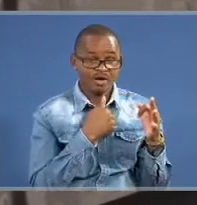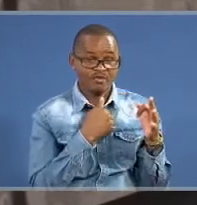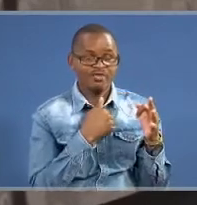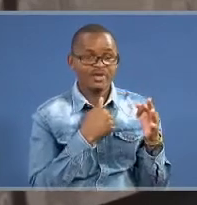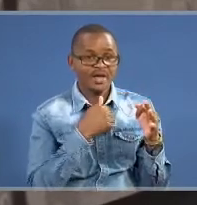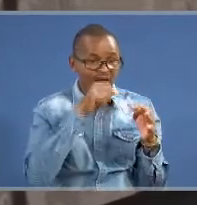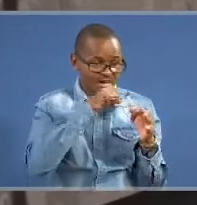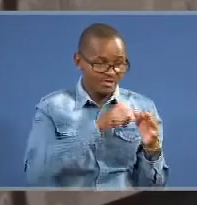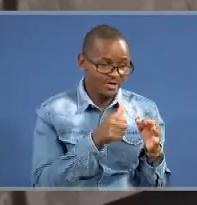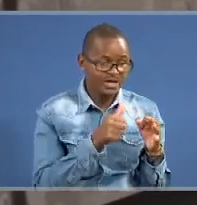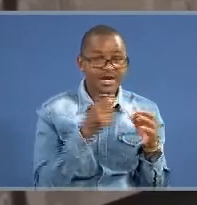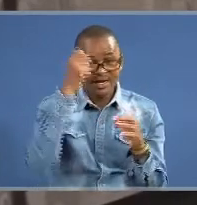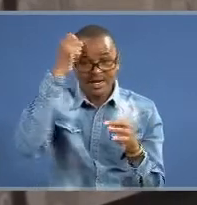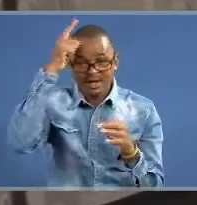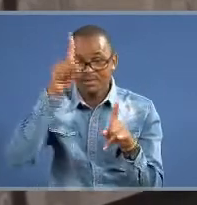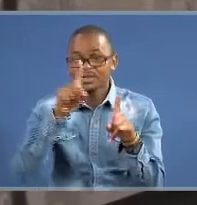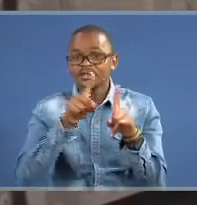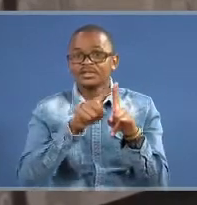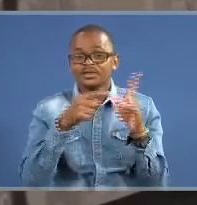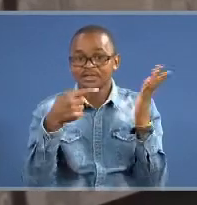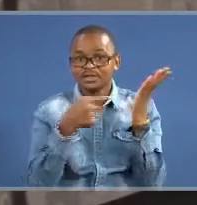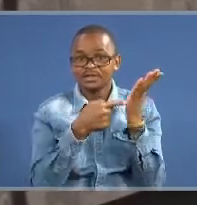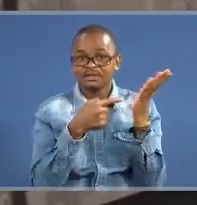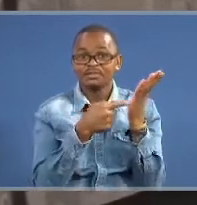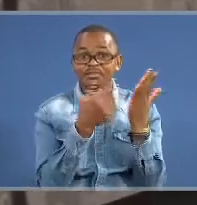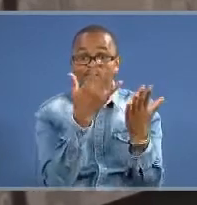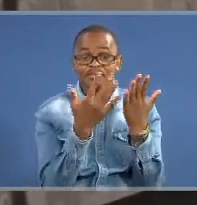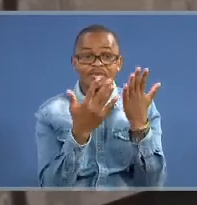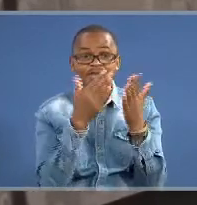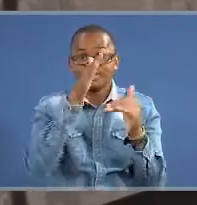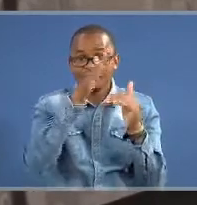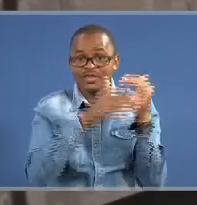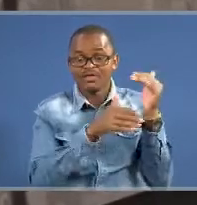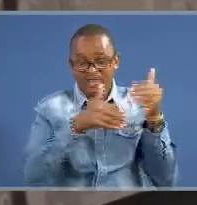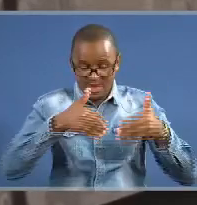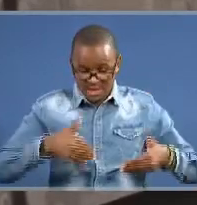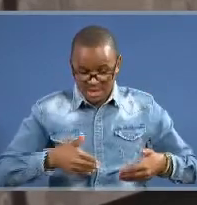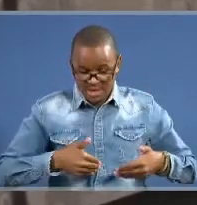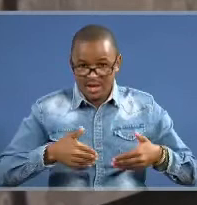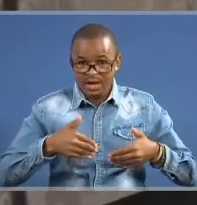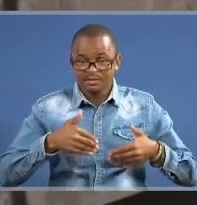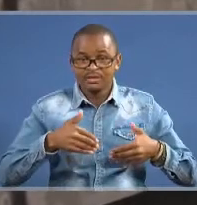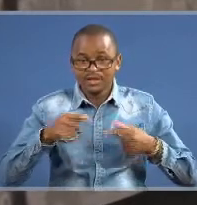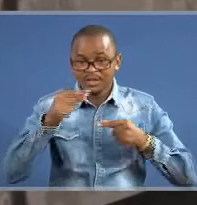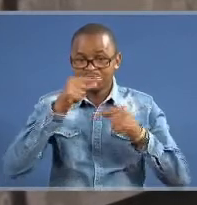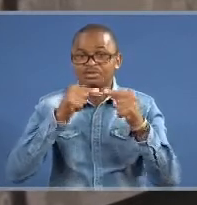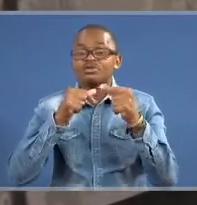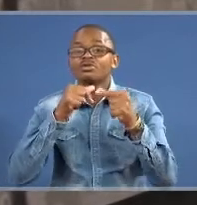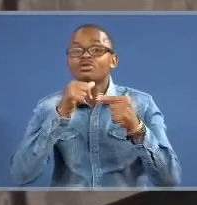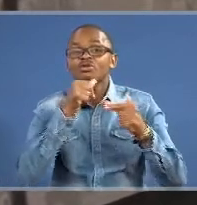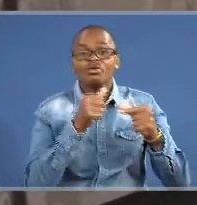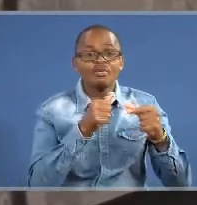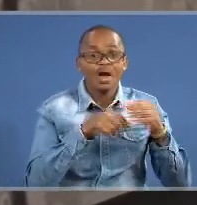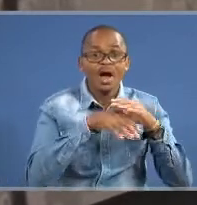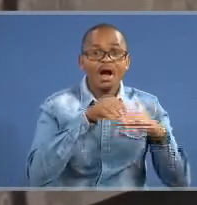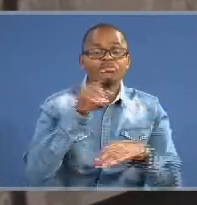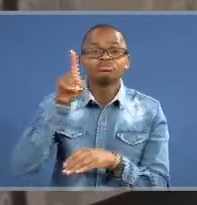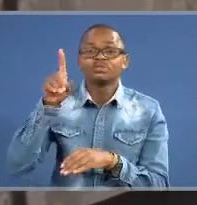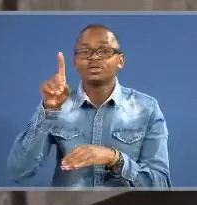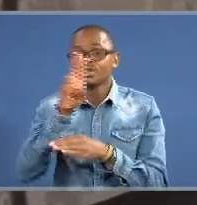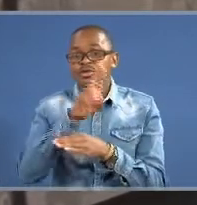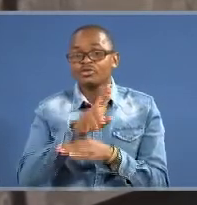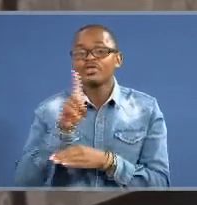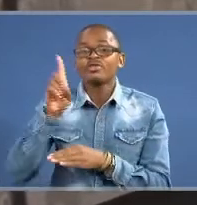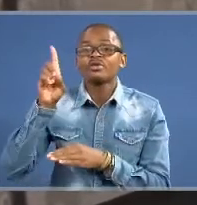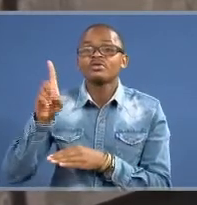advantage of understanding and embracing technologies perhaps more than the younger generation. So since these technologies are out there and the youth